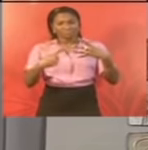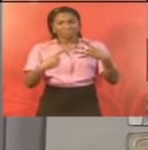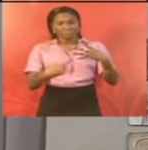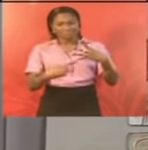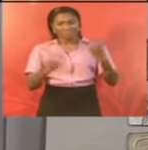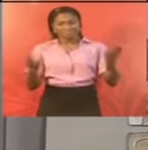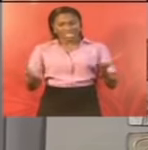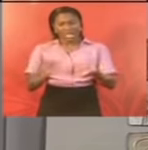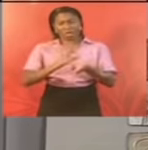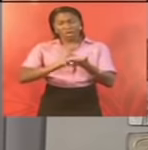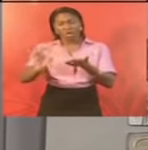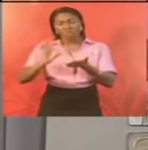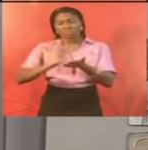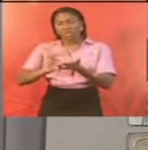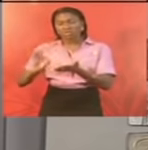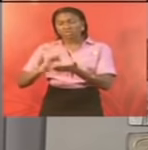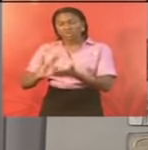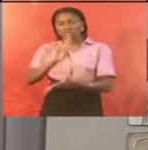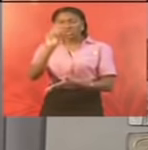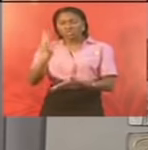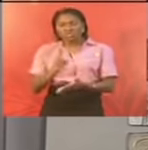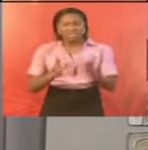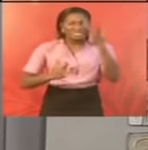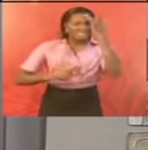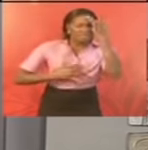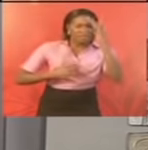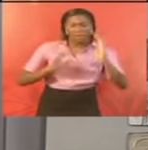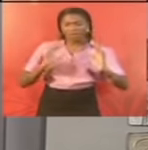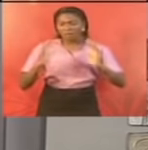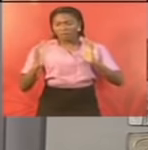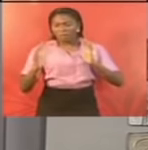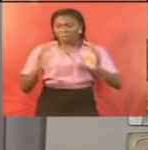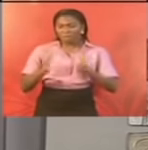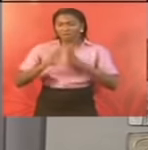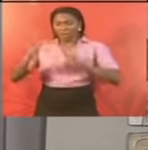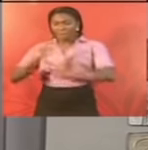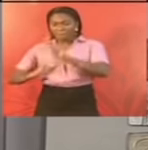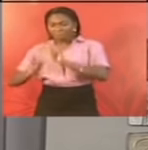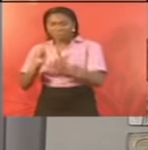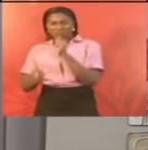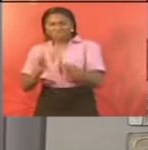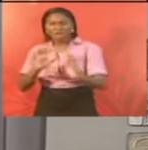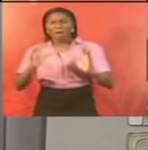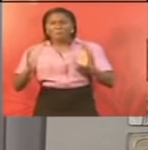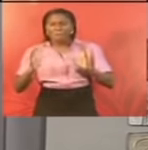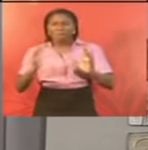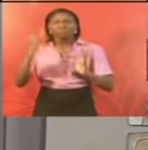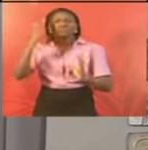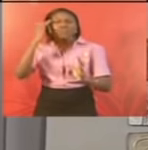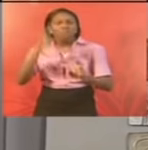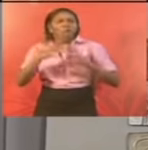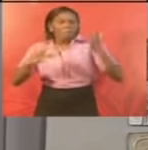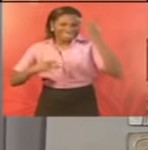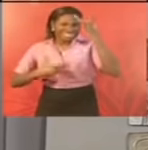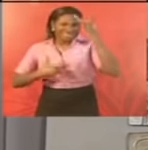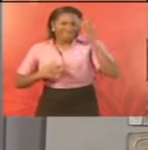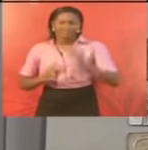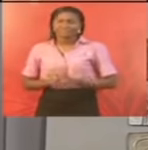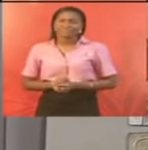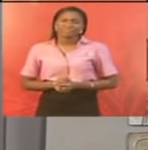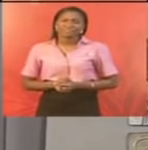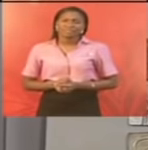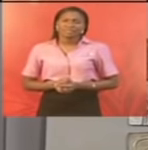Trinidad. And the reason why we have to use these measures is because we said our